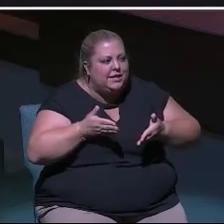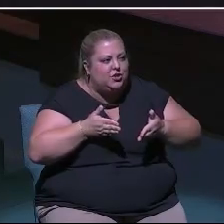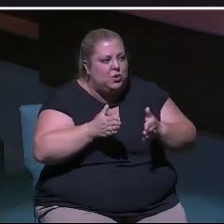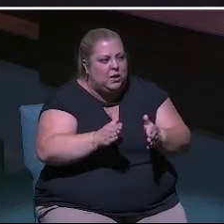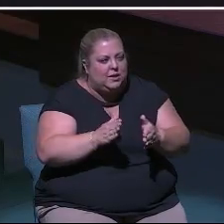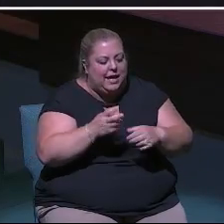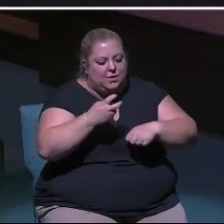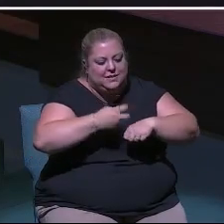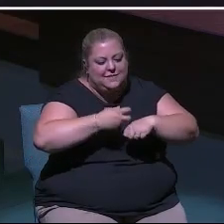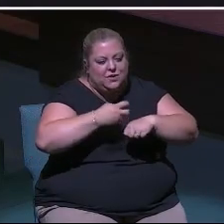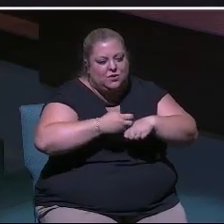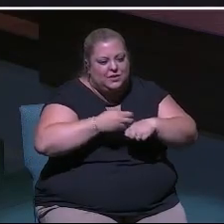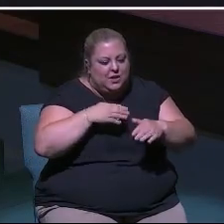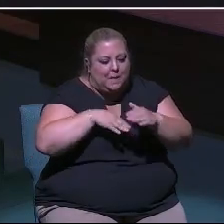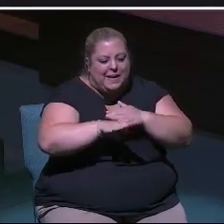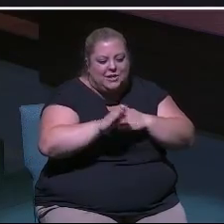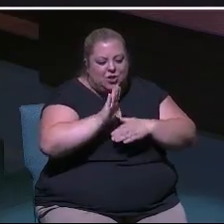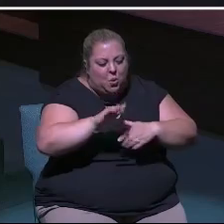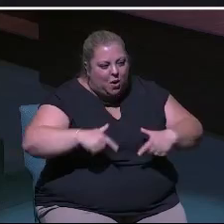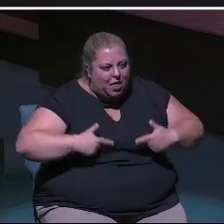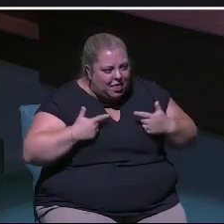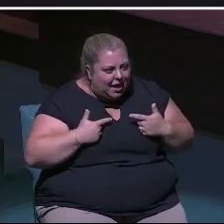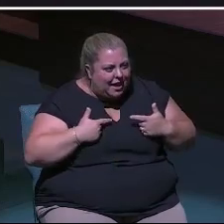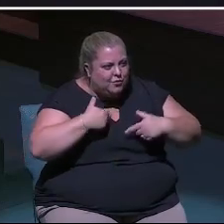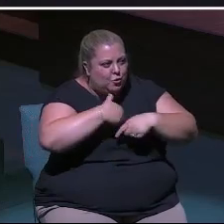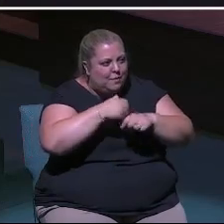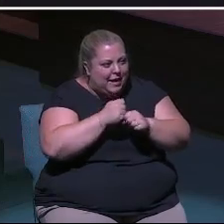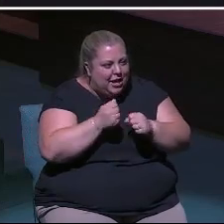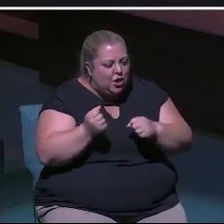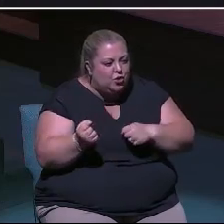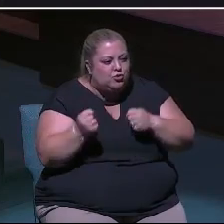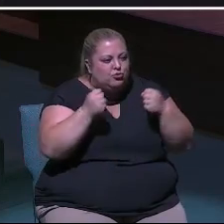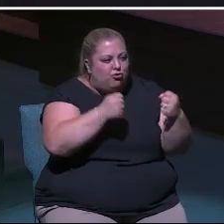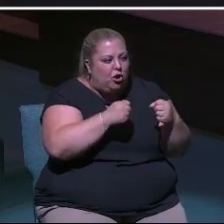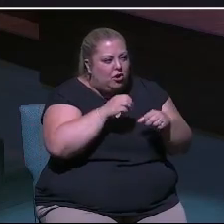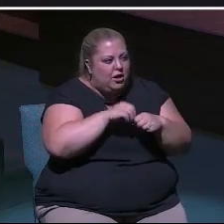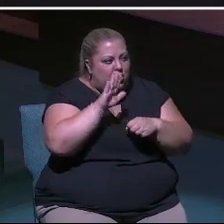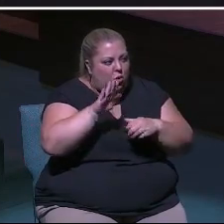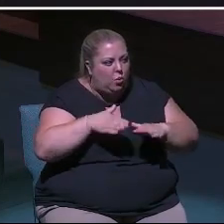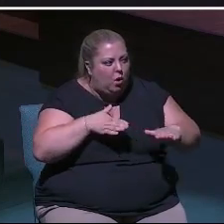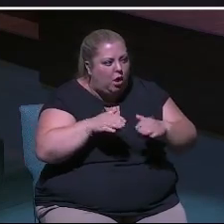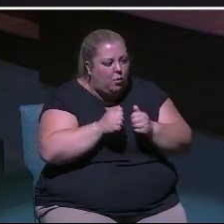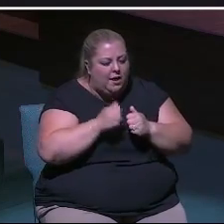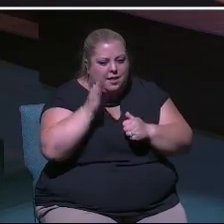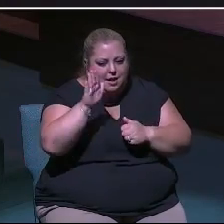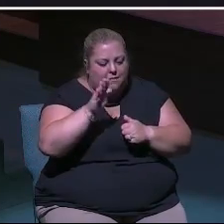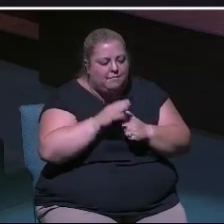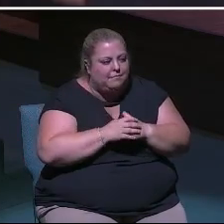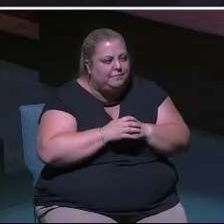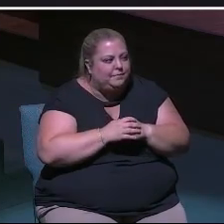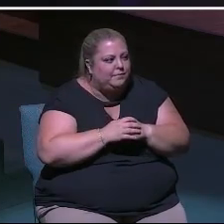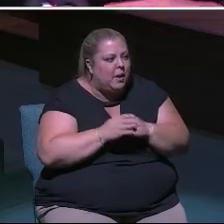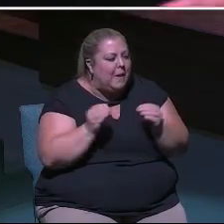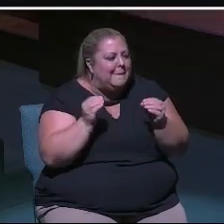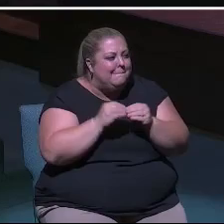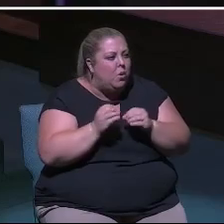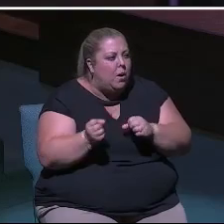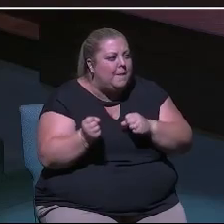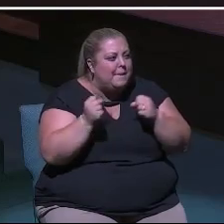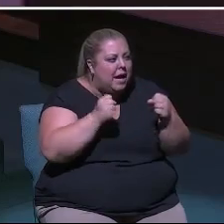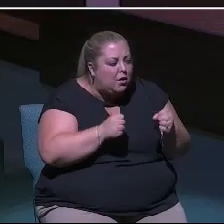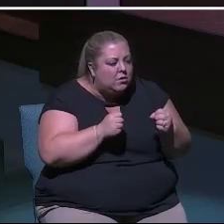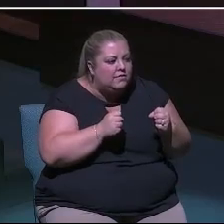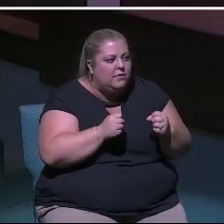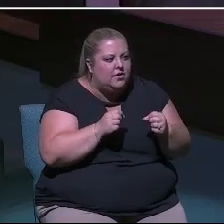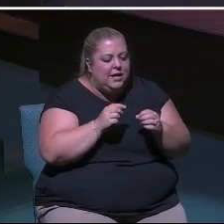your life so that he can make you stronger in your walk with him. So that he can make you more powerful in your